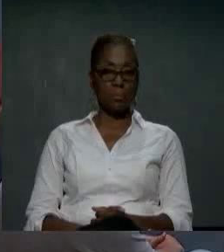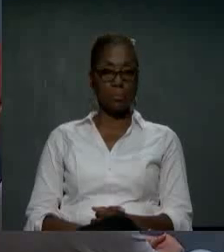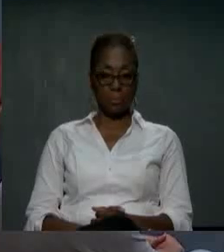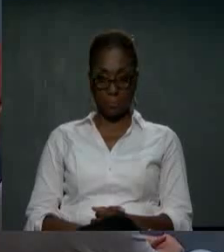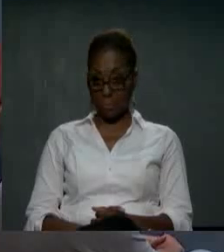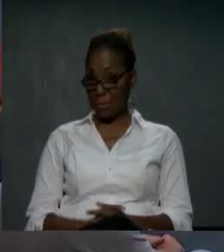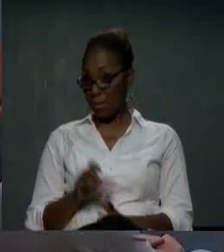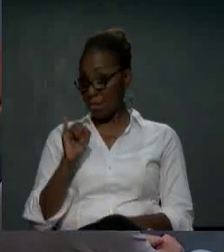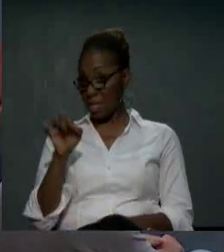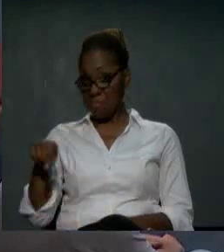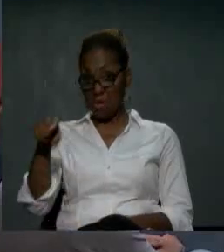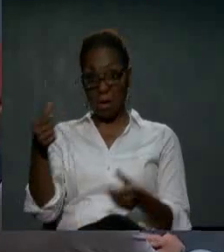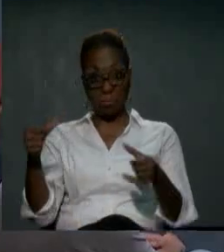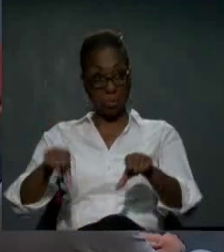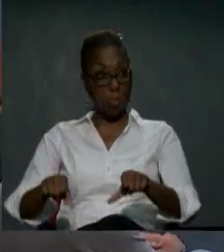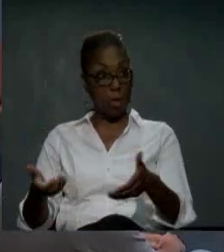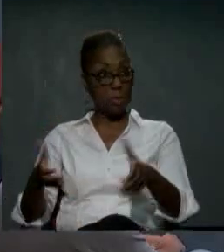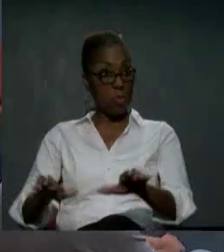And those opposed?